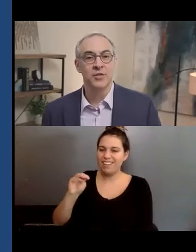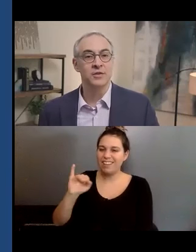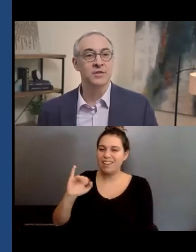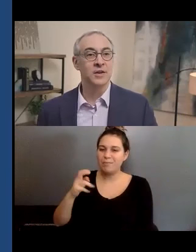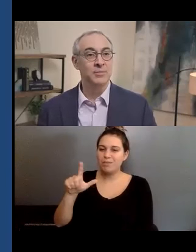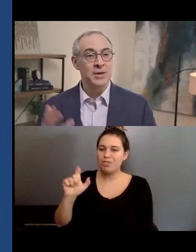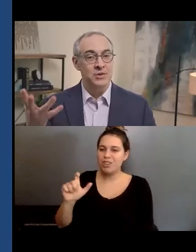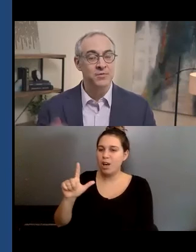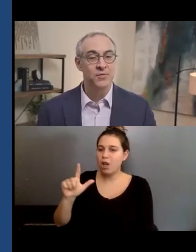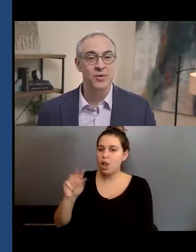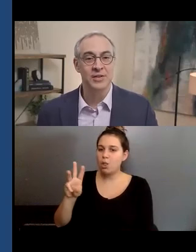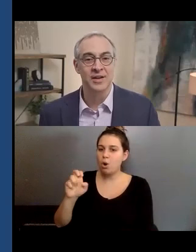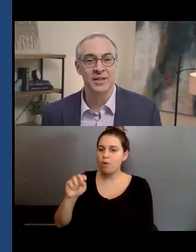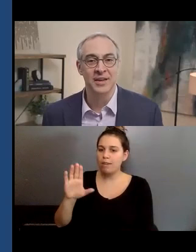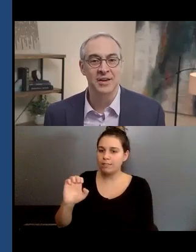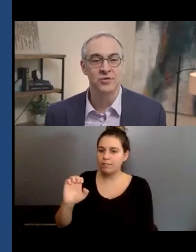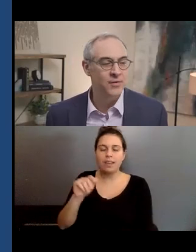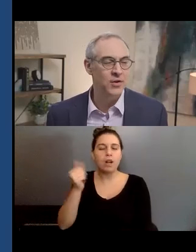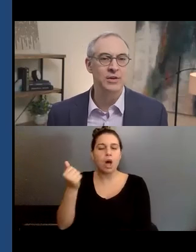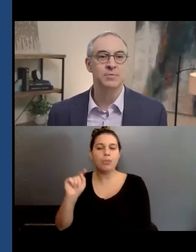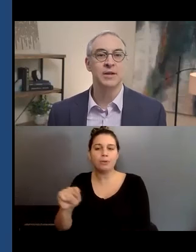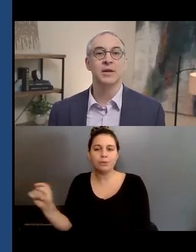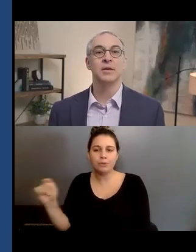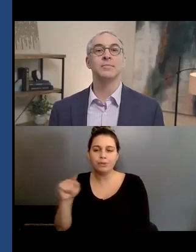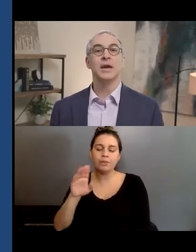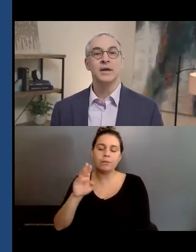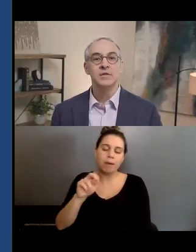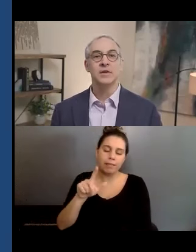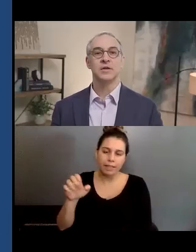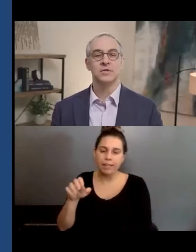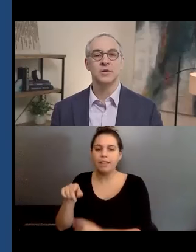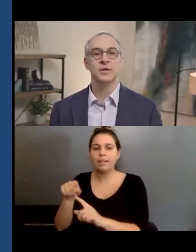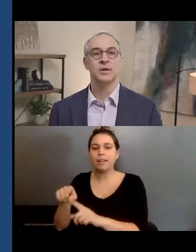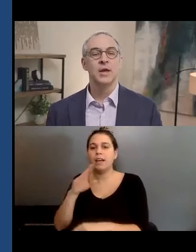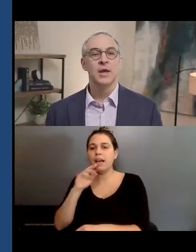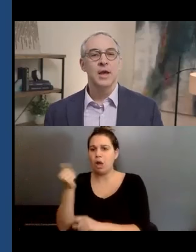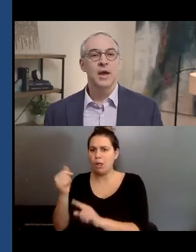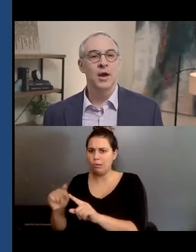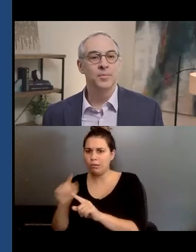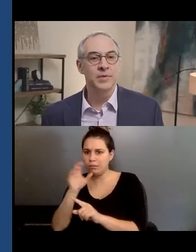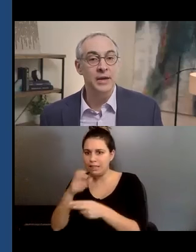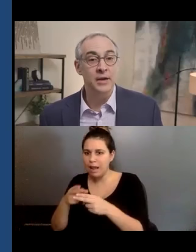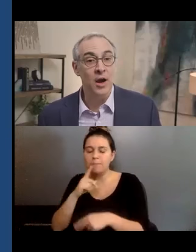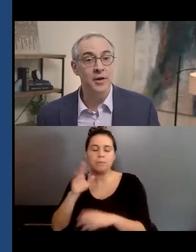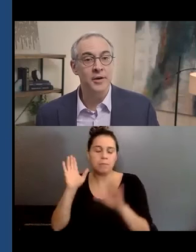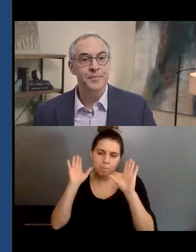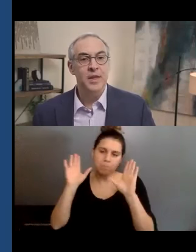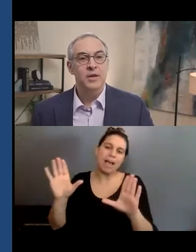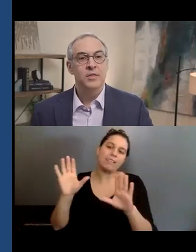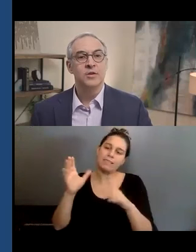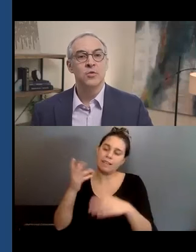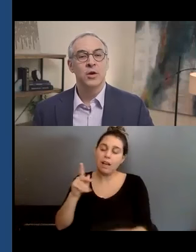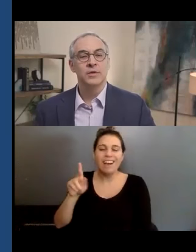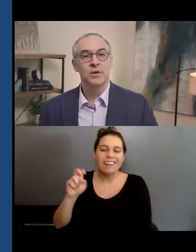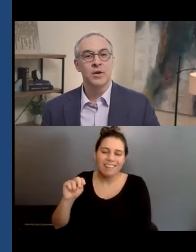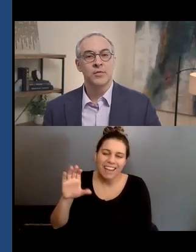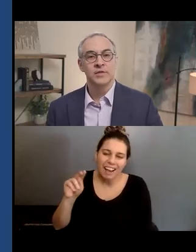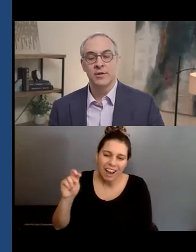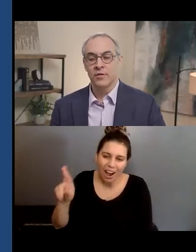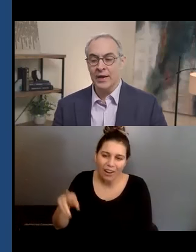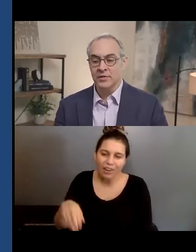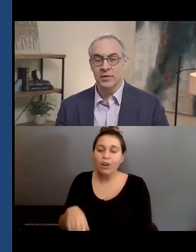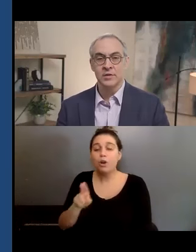and others. I mentioned before, Lee Ashrafian has been an amazing contributor. Ken Connor, the